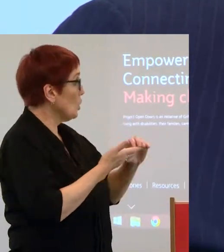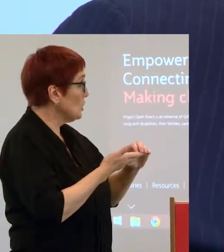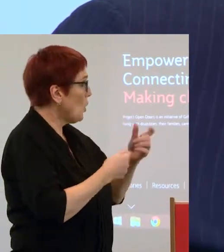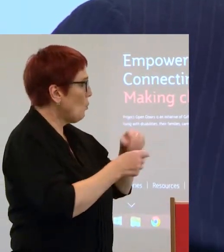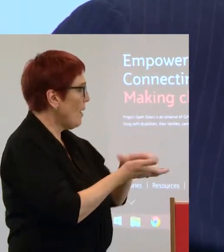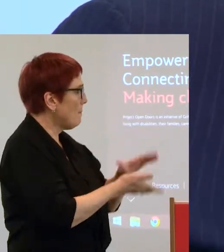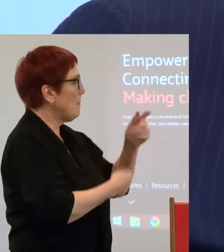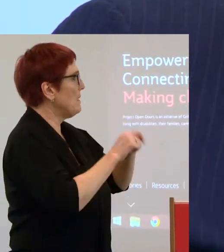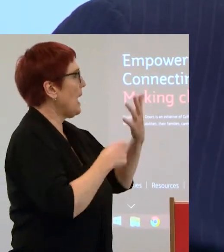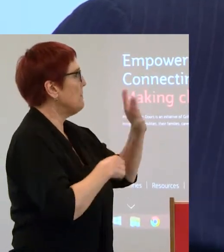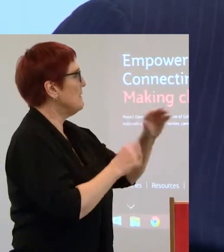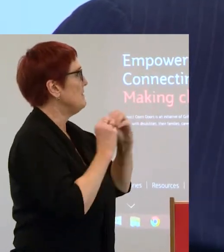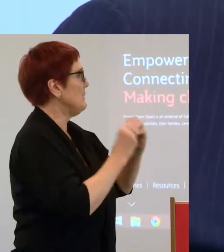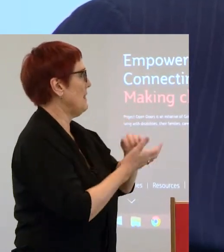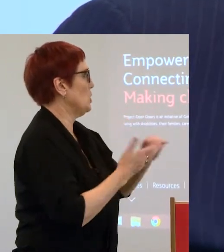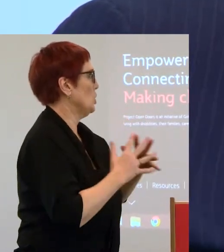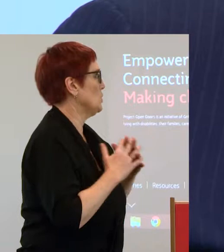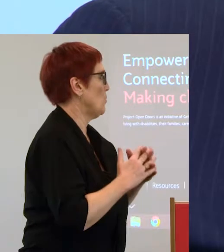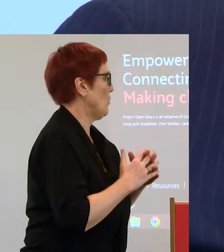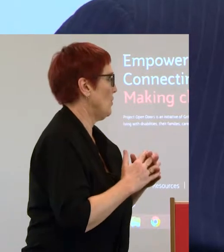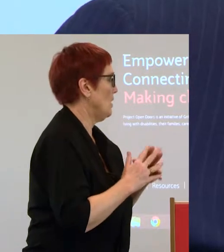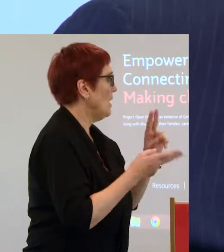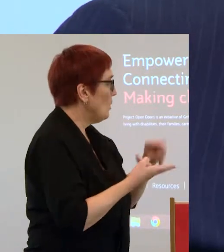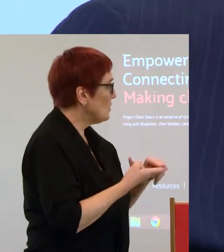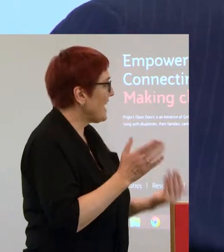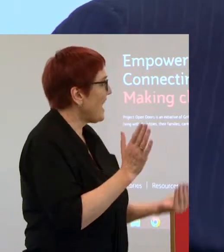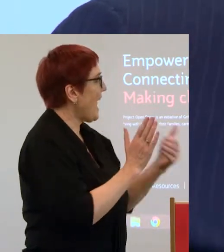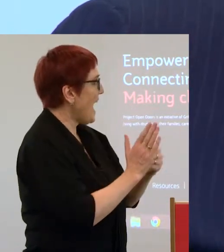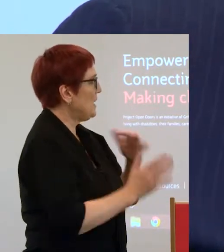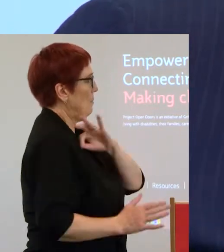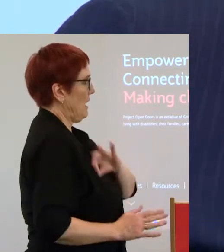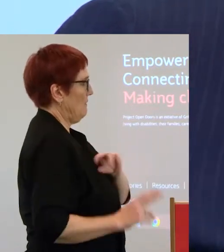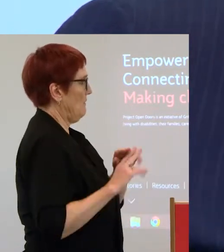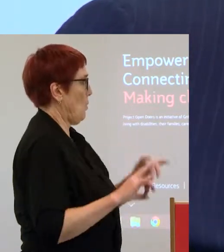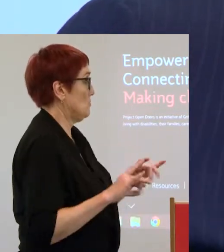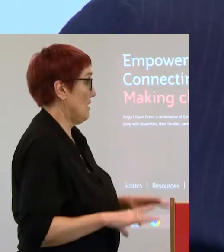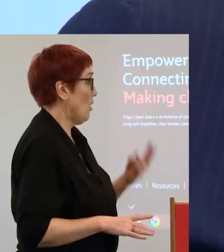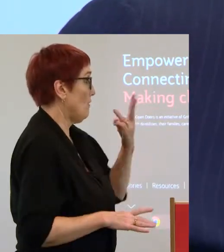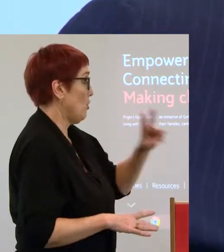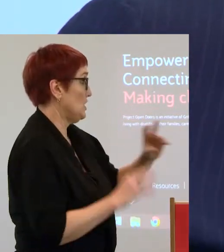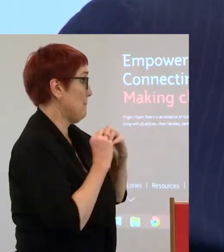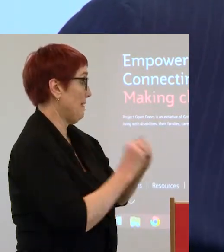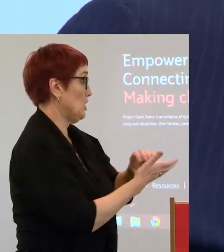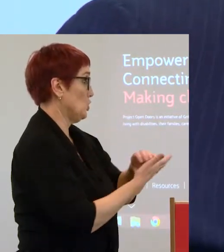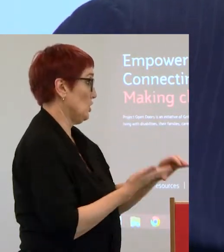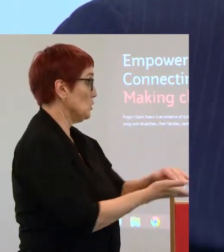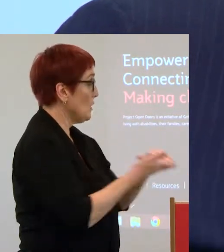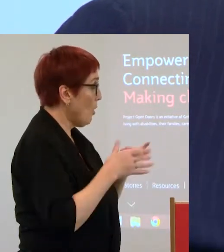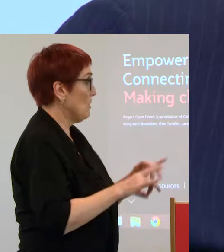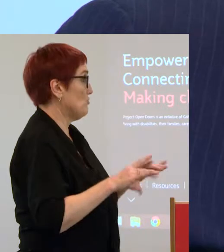billion, which would be an increase, an added monetary economic gain to